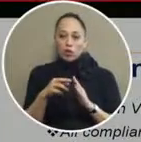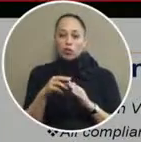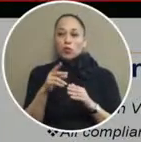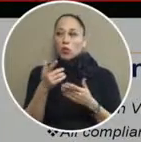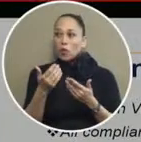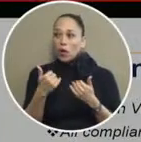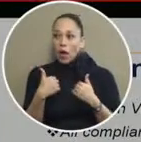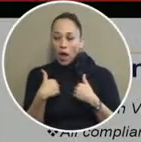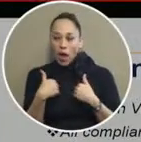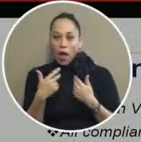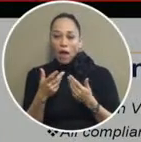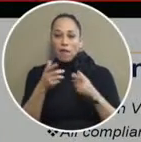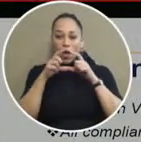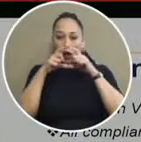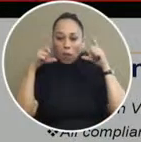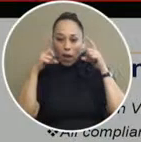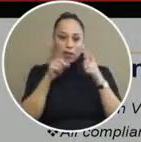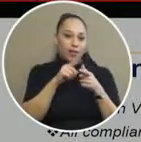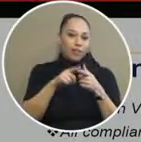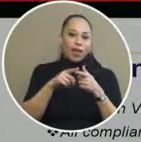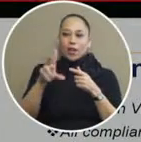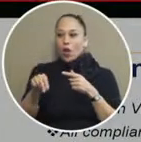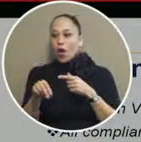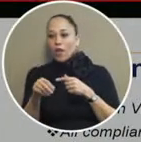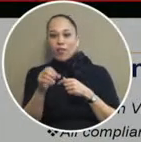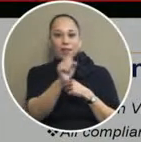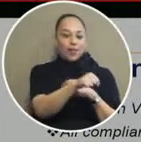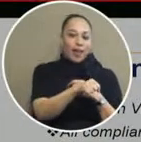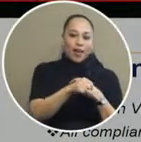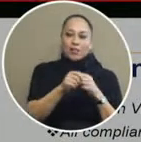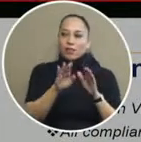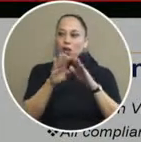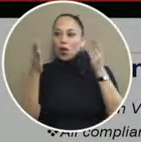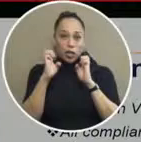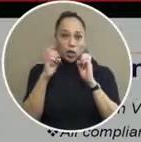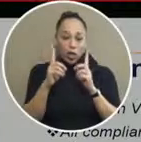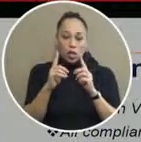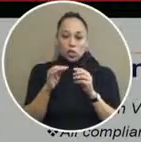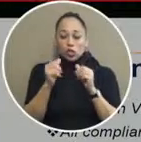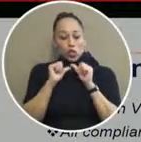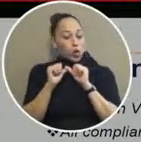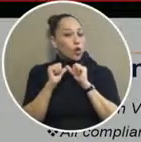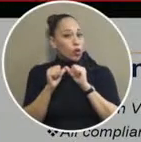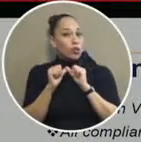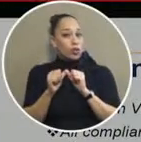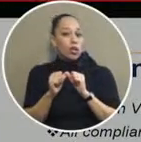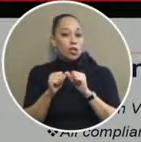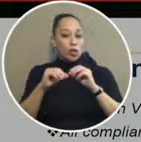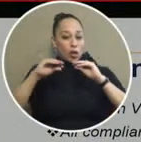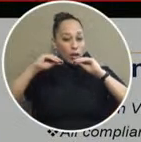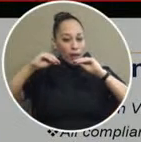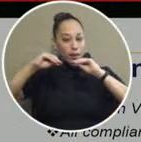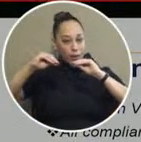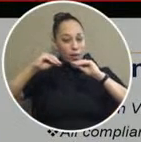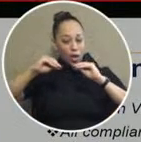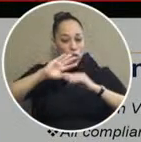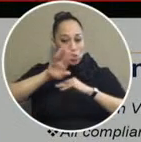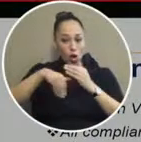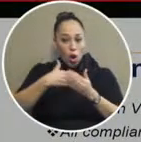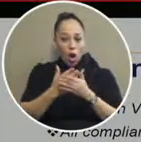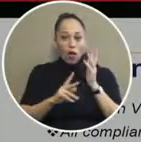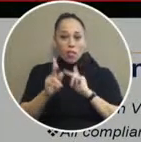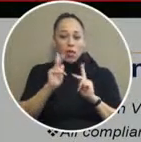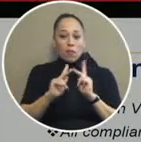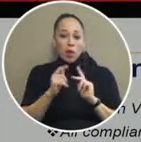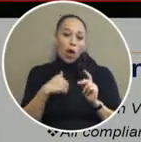not required to have masks, and whether you could be open or not open. We continue to educate all of the